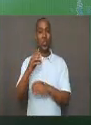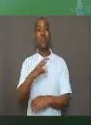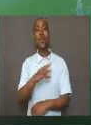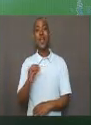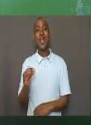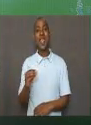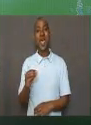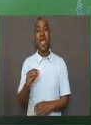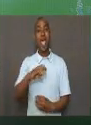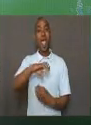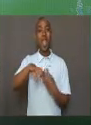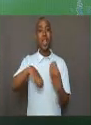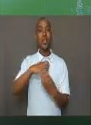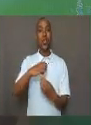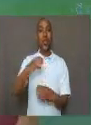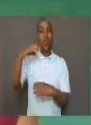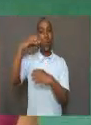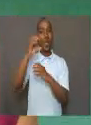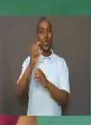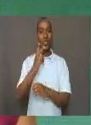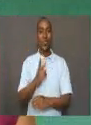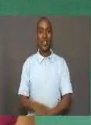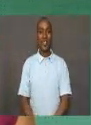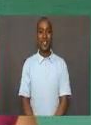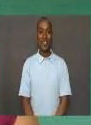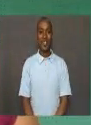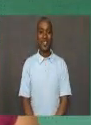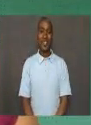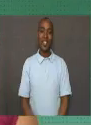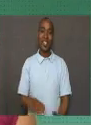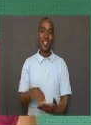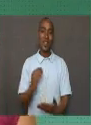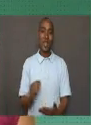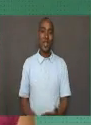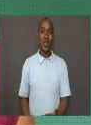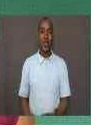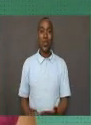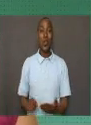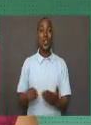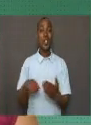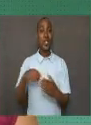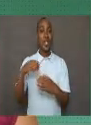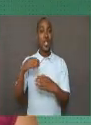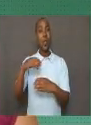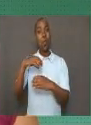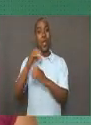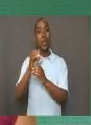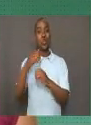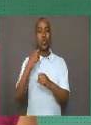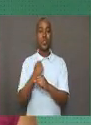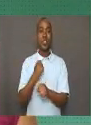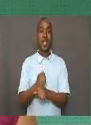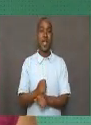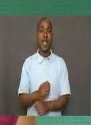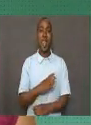the electron microscope. We learned about the functions of both, and